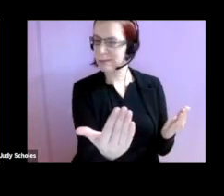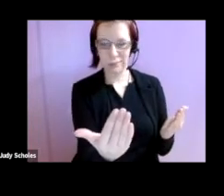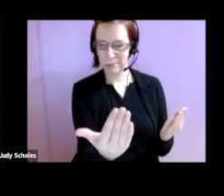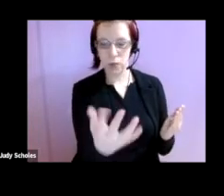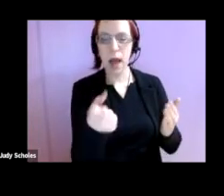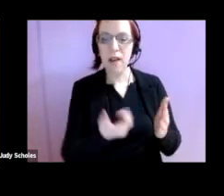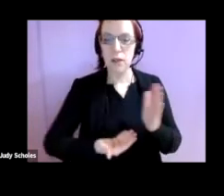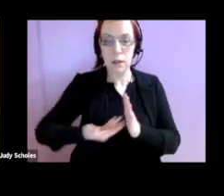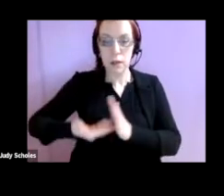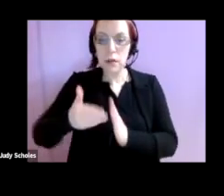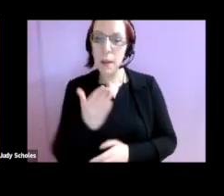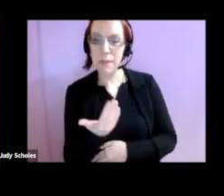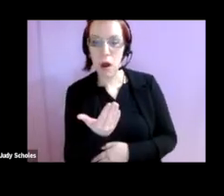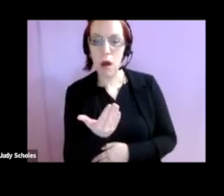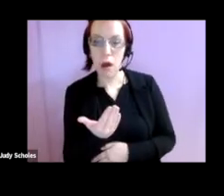additional mirrors